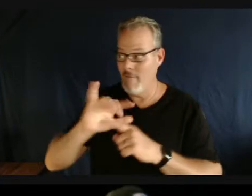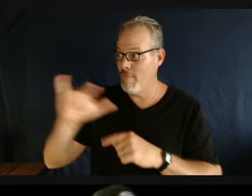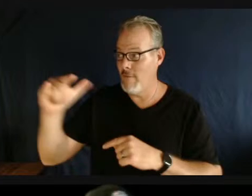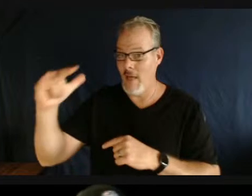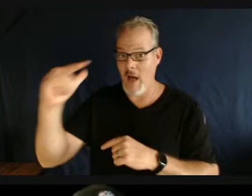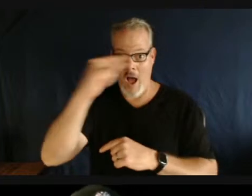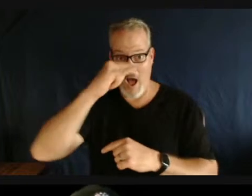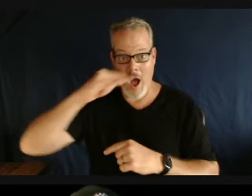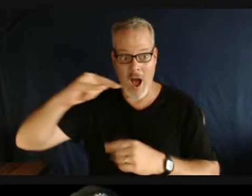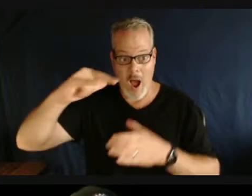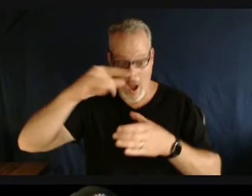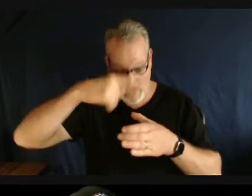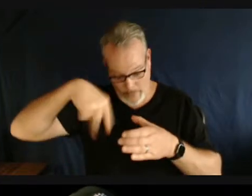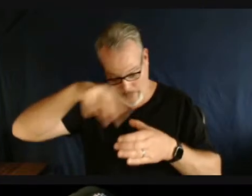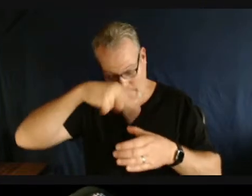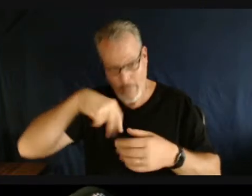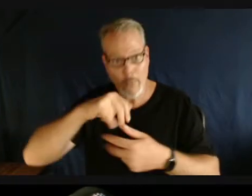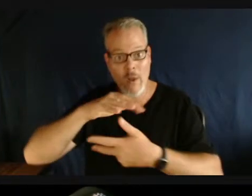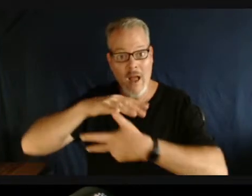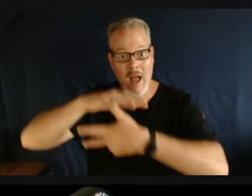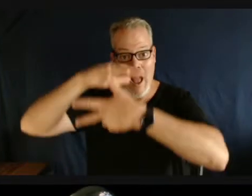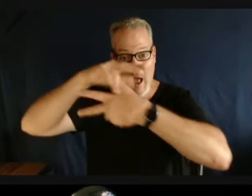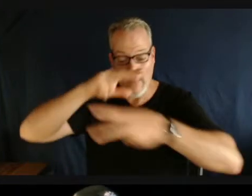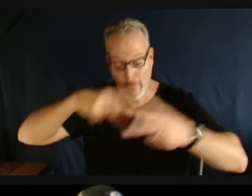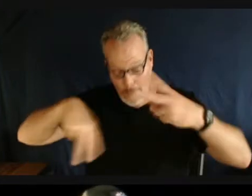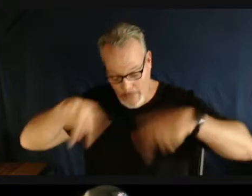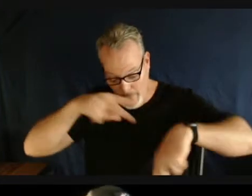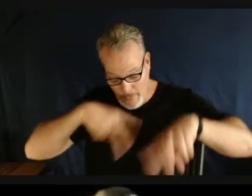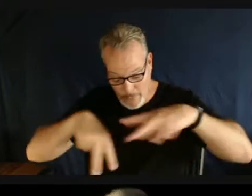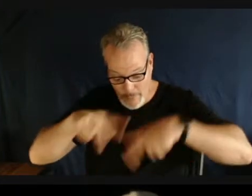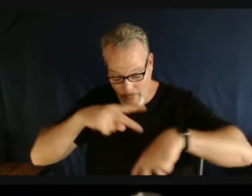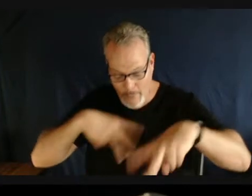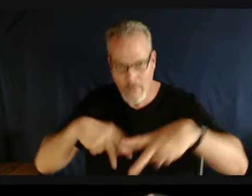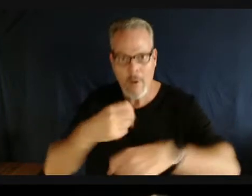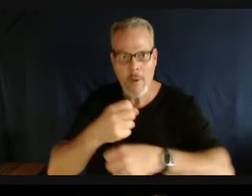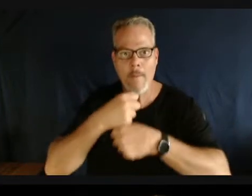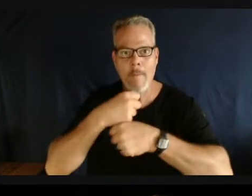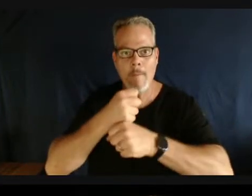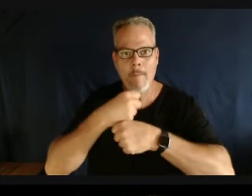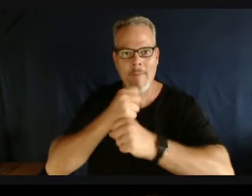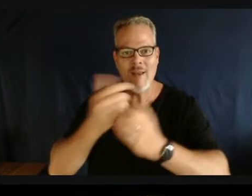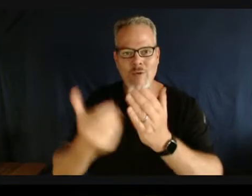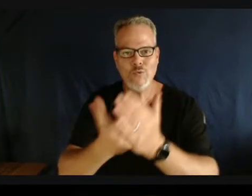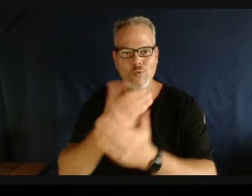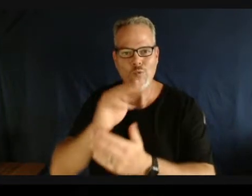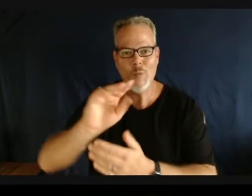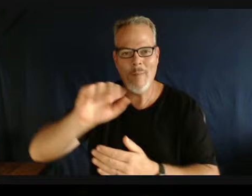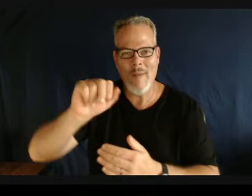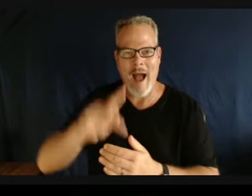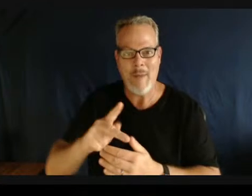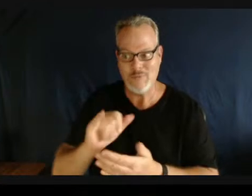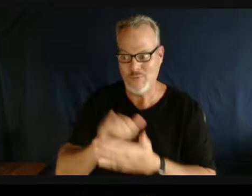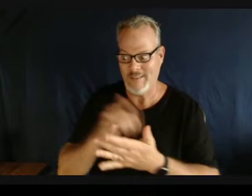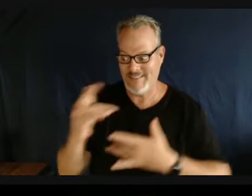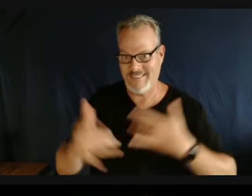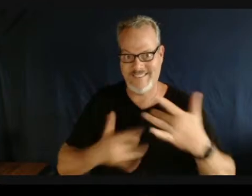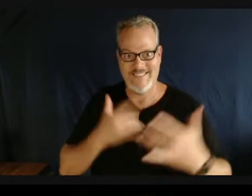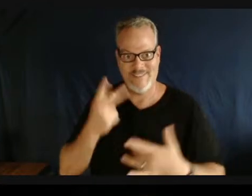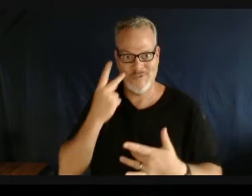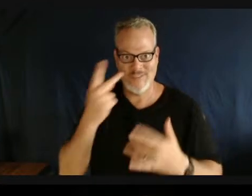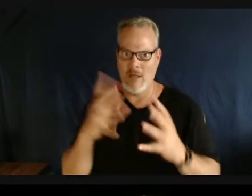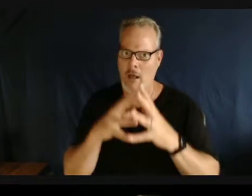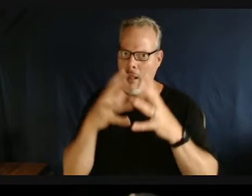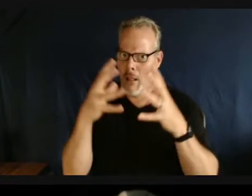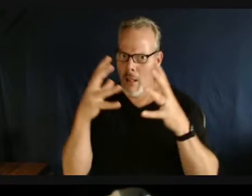scanning for elevation so they can make new maps. And so we're really looking forward to all the data that comes out of that, which is likely to be a lot, but it